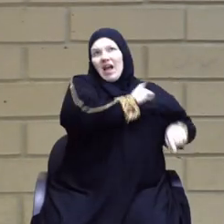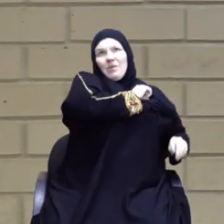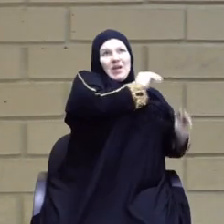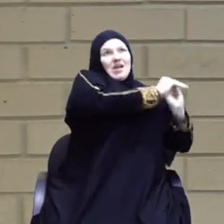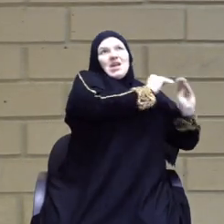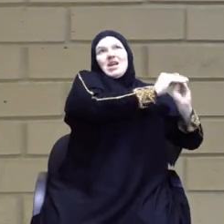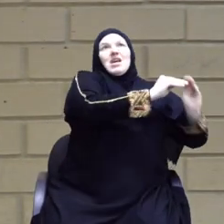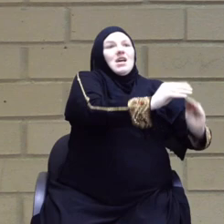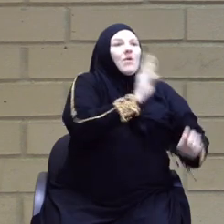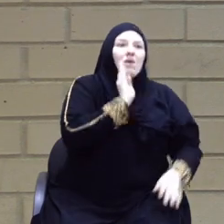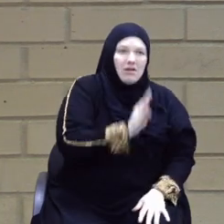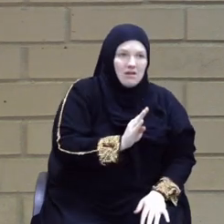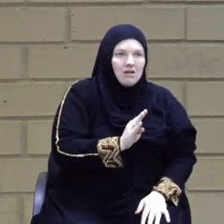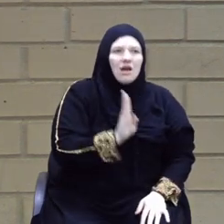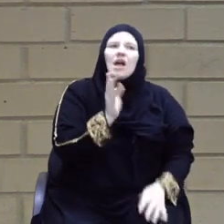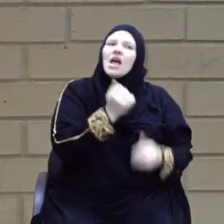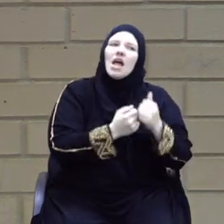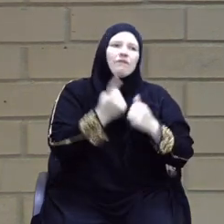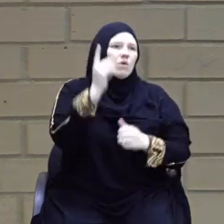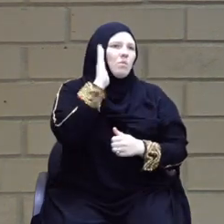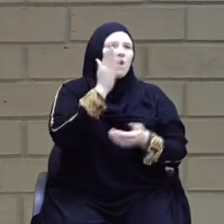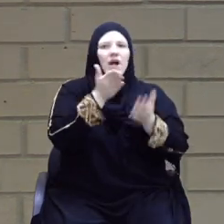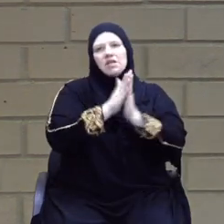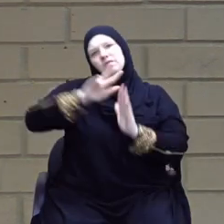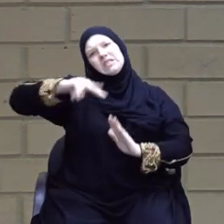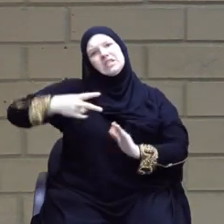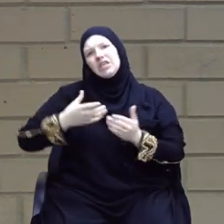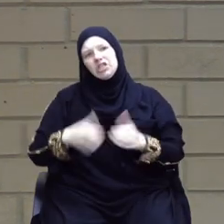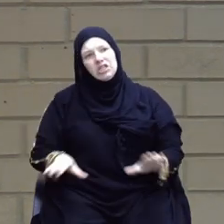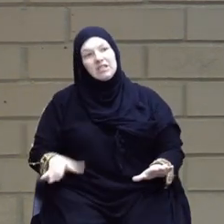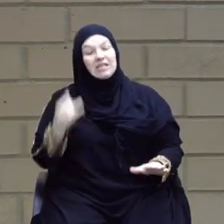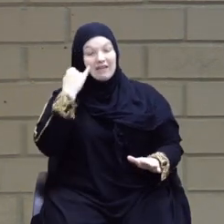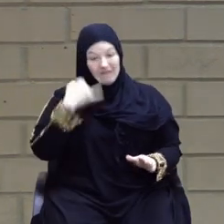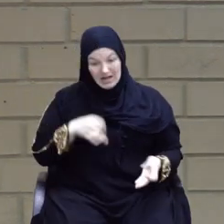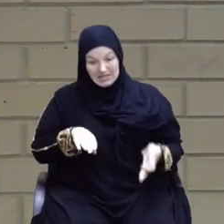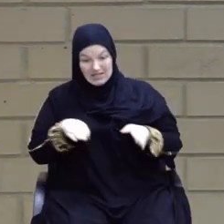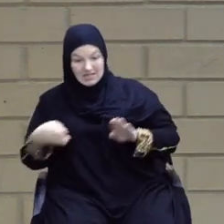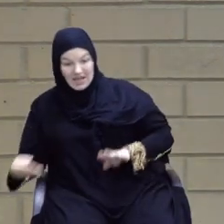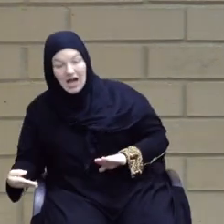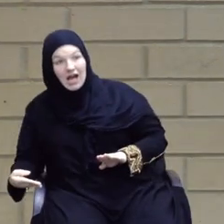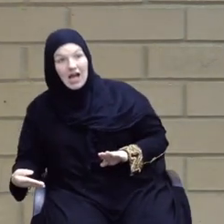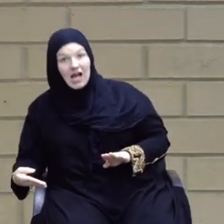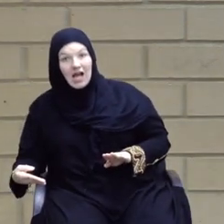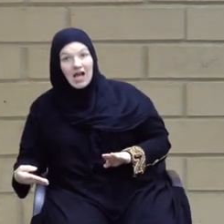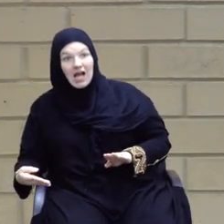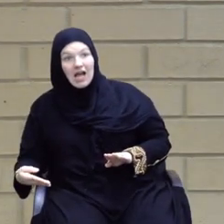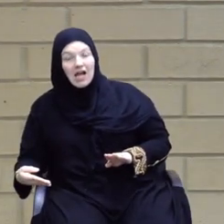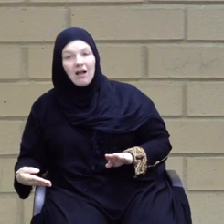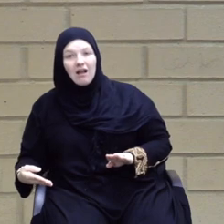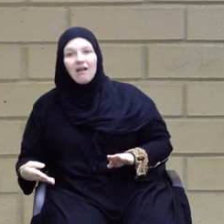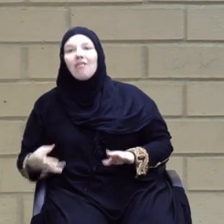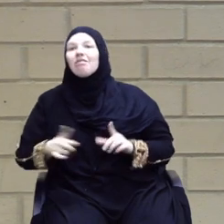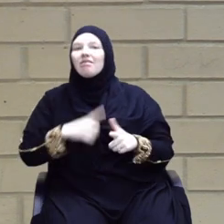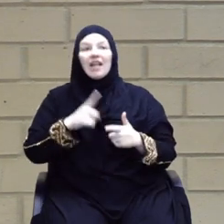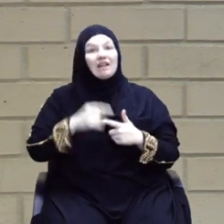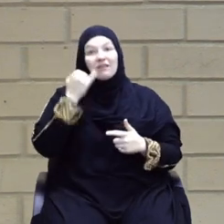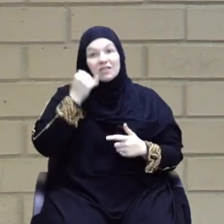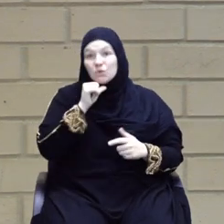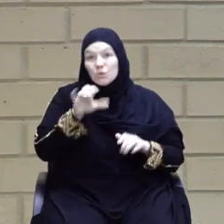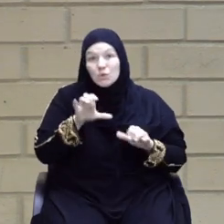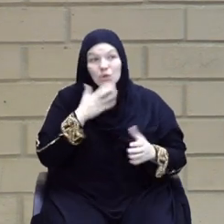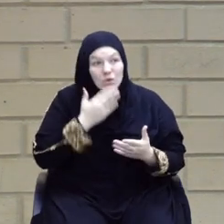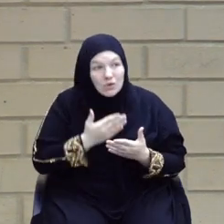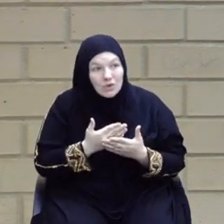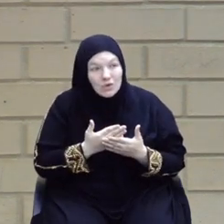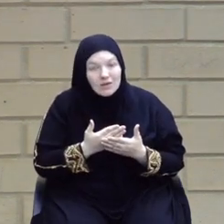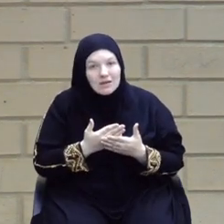when a human being dies and he didn't do good, the first thing he says, Arji'un la'alli as-saddaq. The